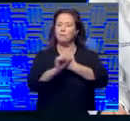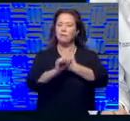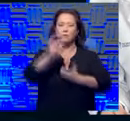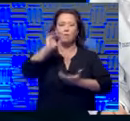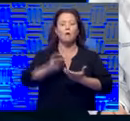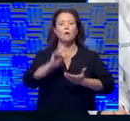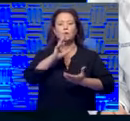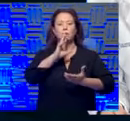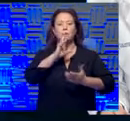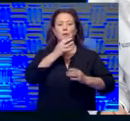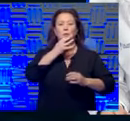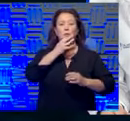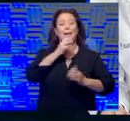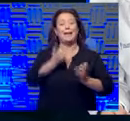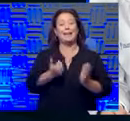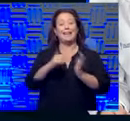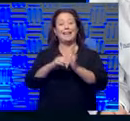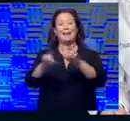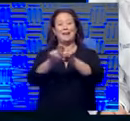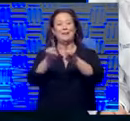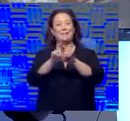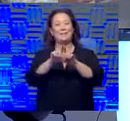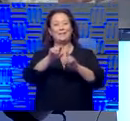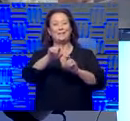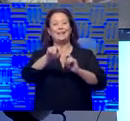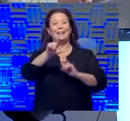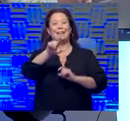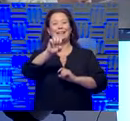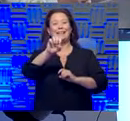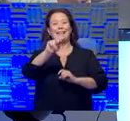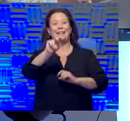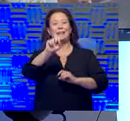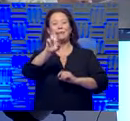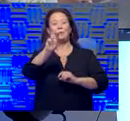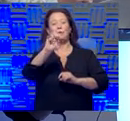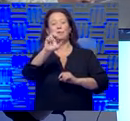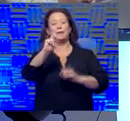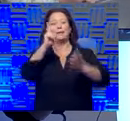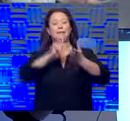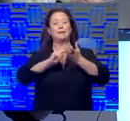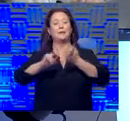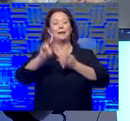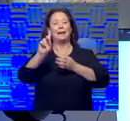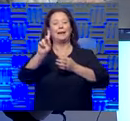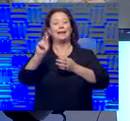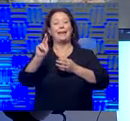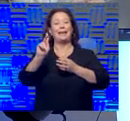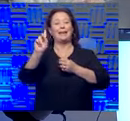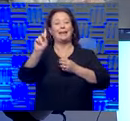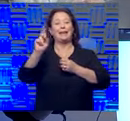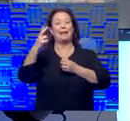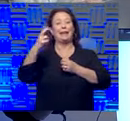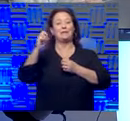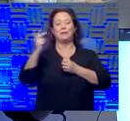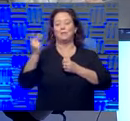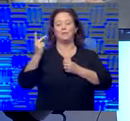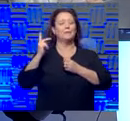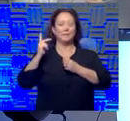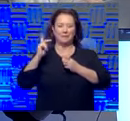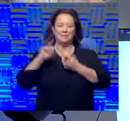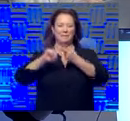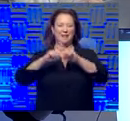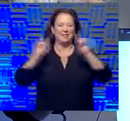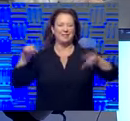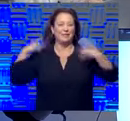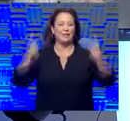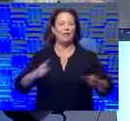turn to Chelsea in just a moment. And also joined by Lee Norman, Secretary of KDHE, a very good friend of mine. Lee and I go back a long way, and we're going to have a good conversation this morning